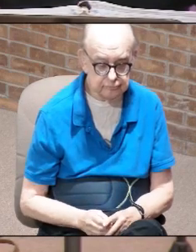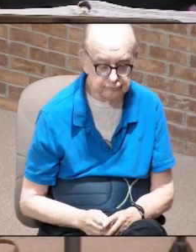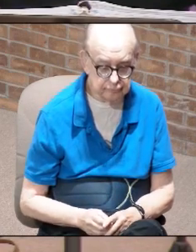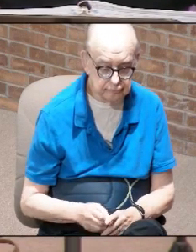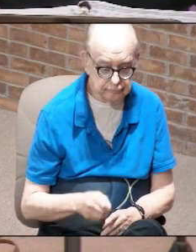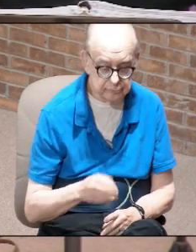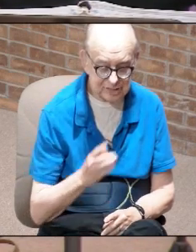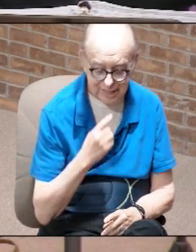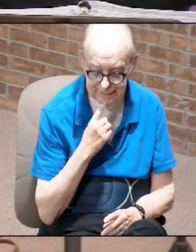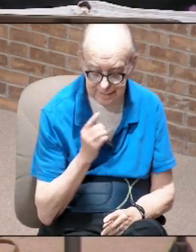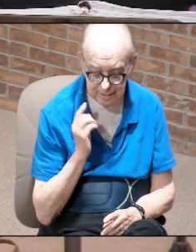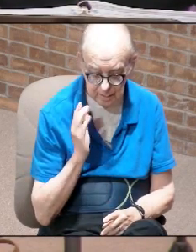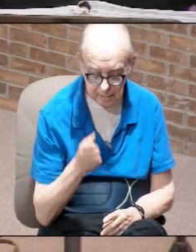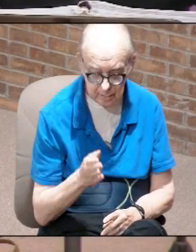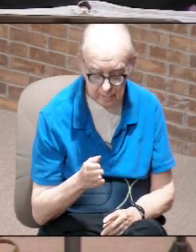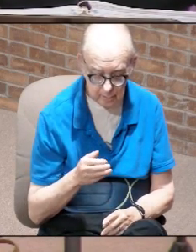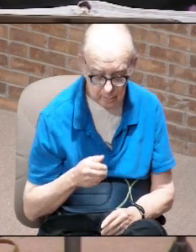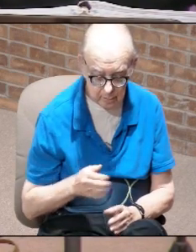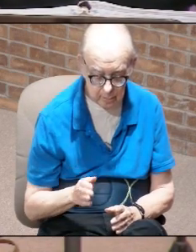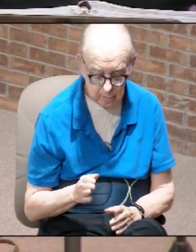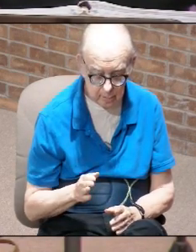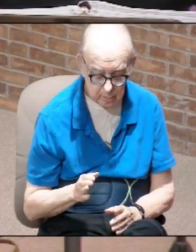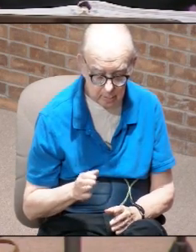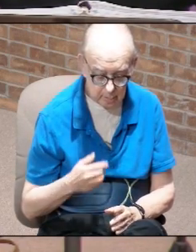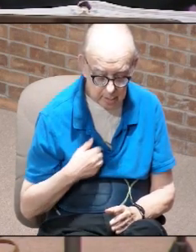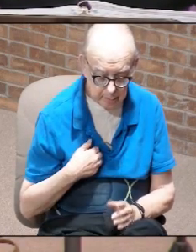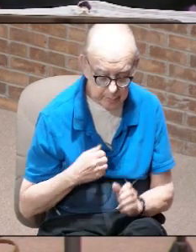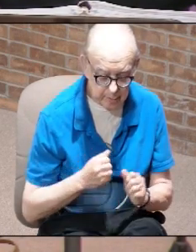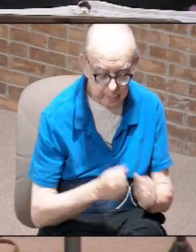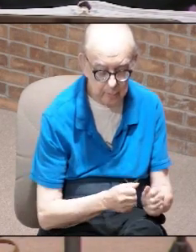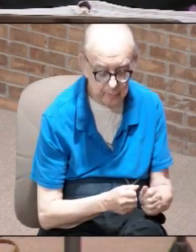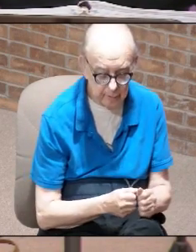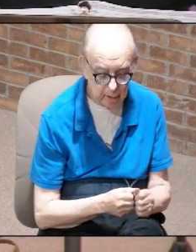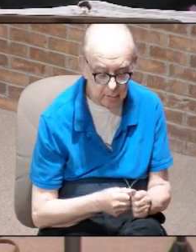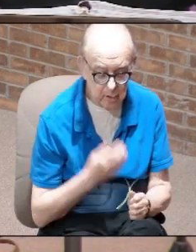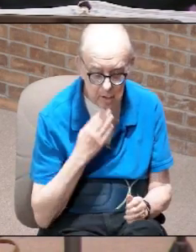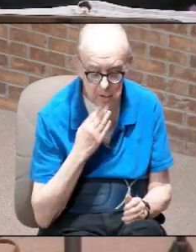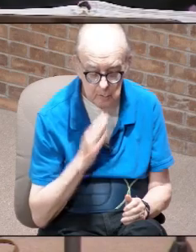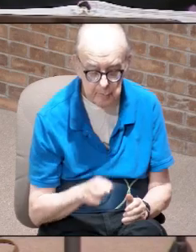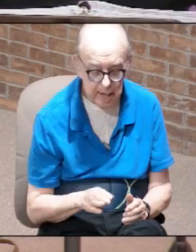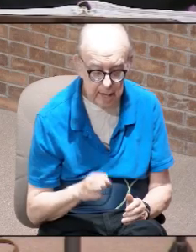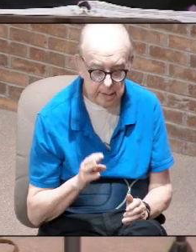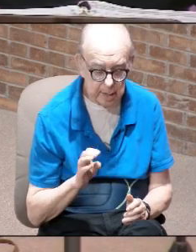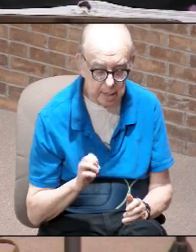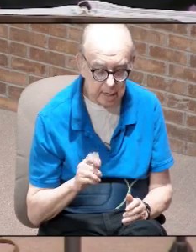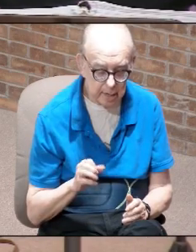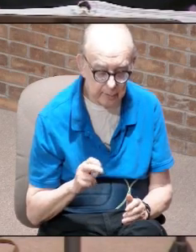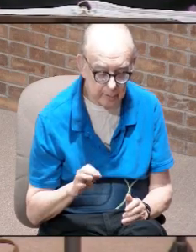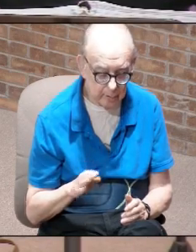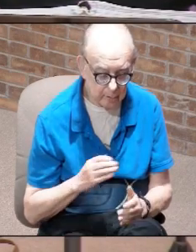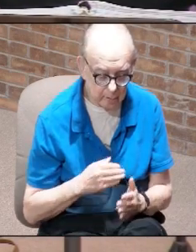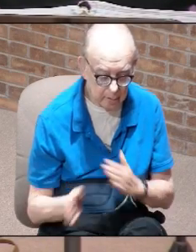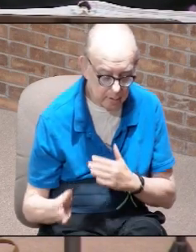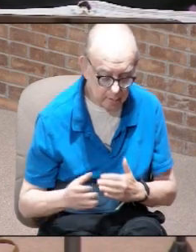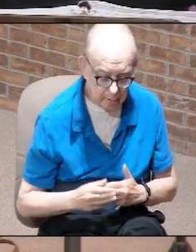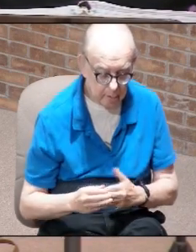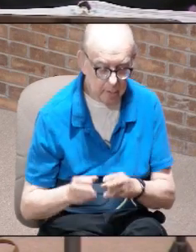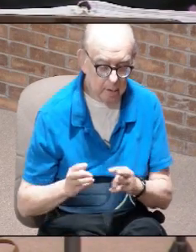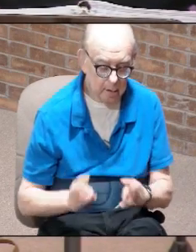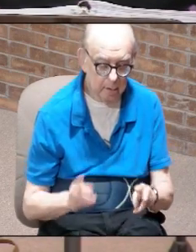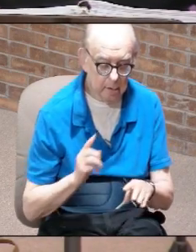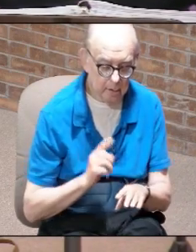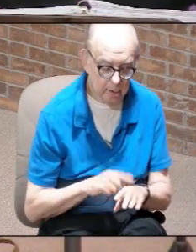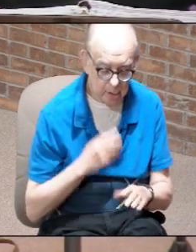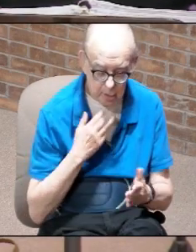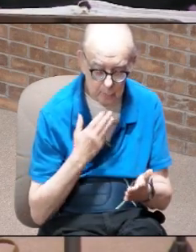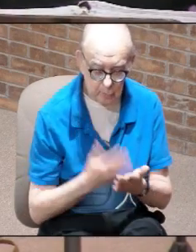He says, listen, don't let me follow evil ways, but lead me in the way that time has